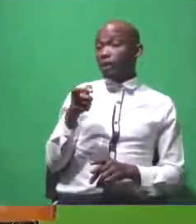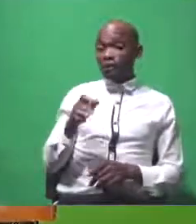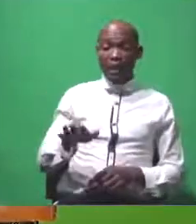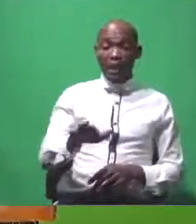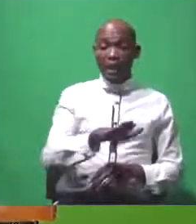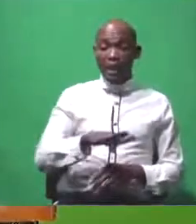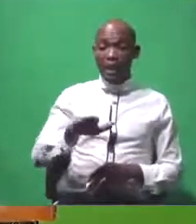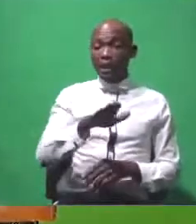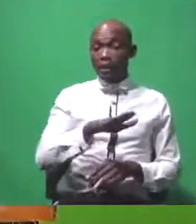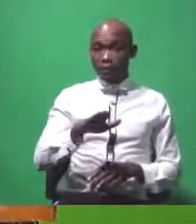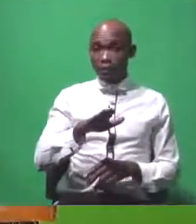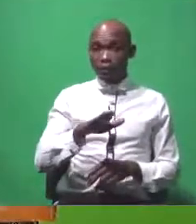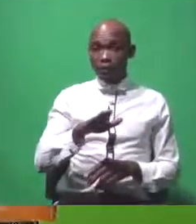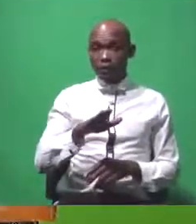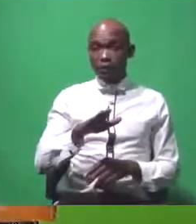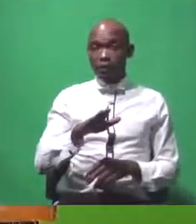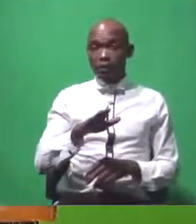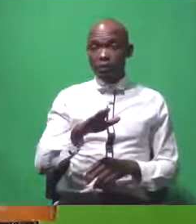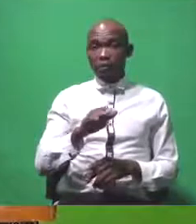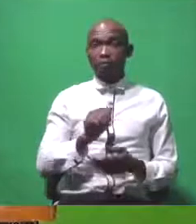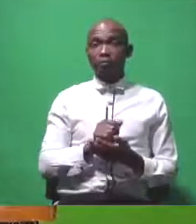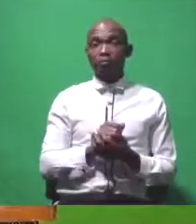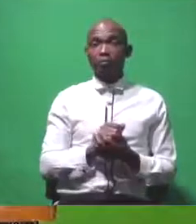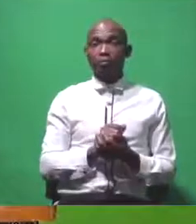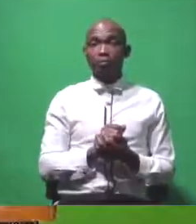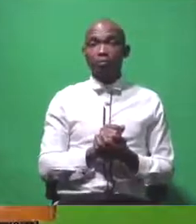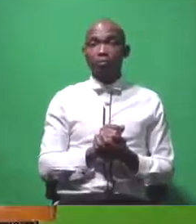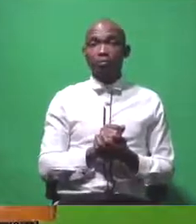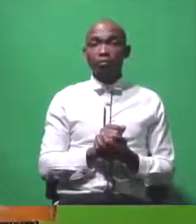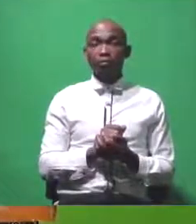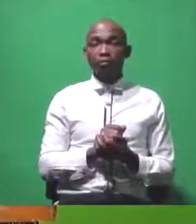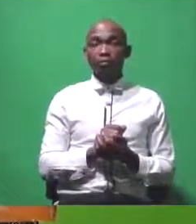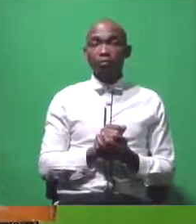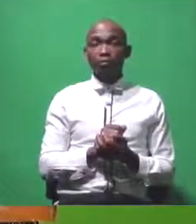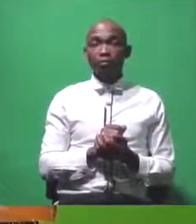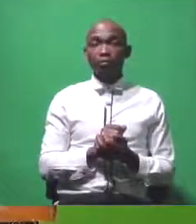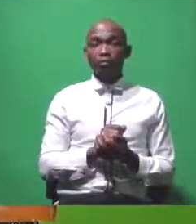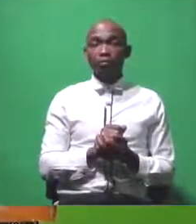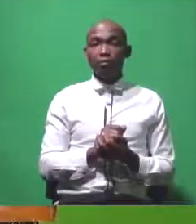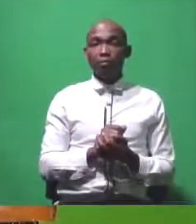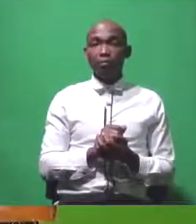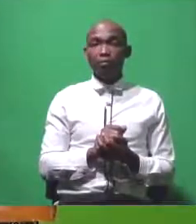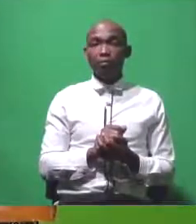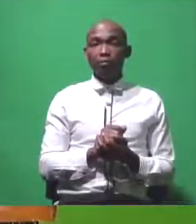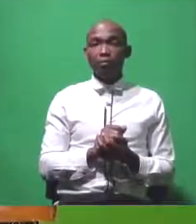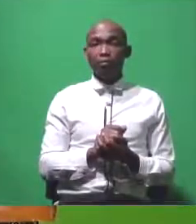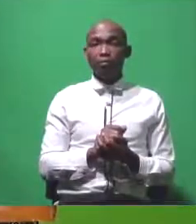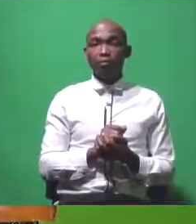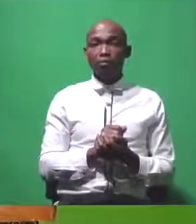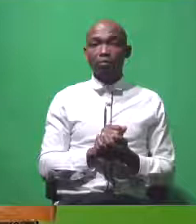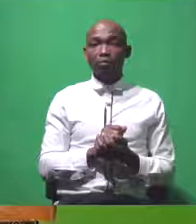it means that plant incur cost of rent for land.